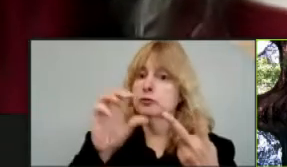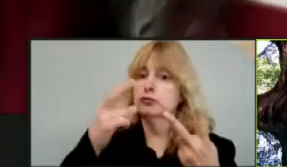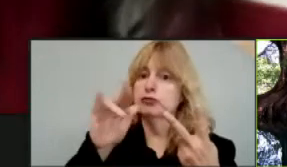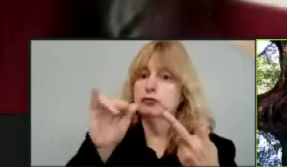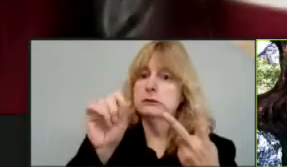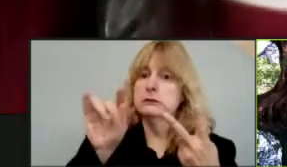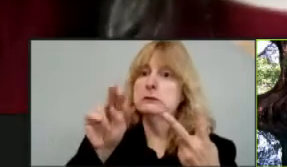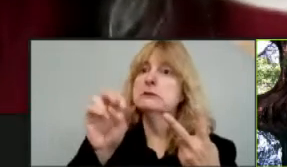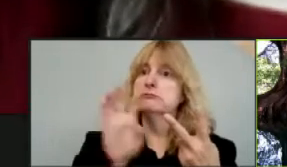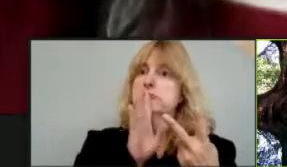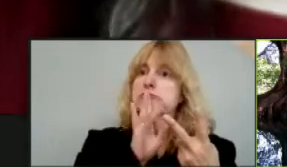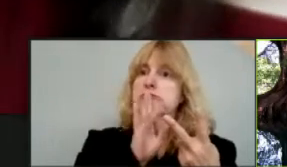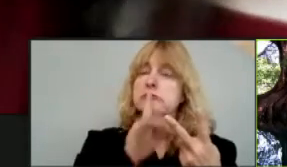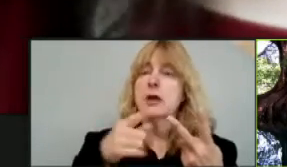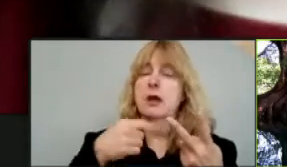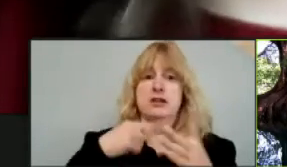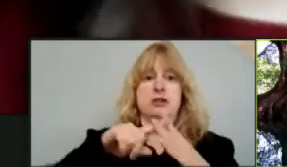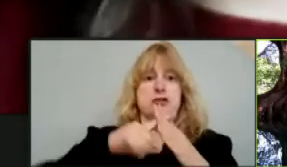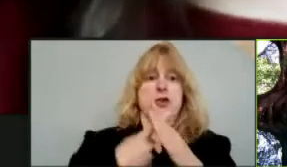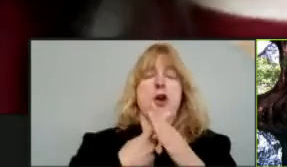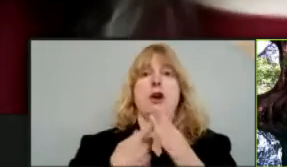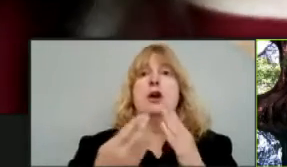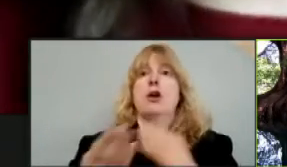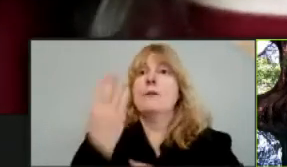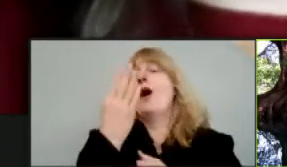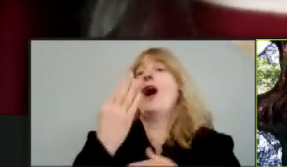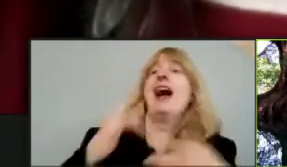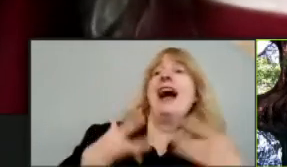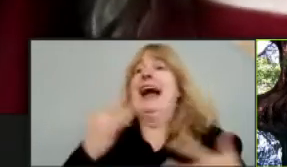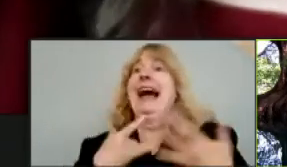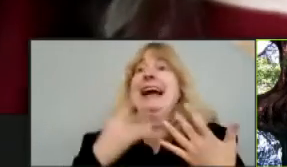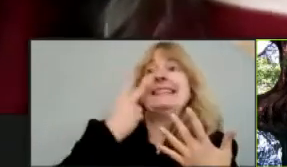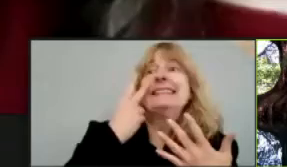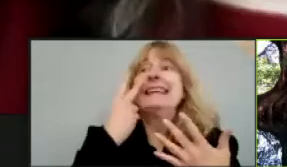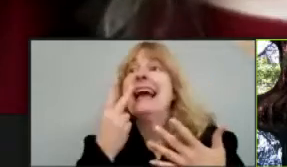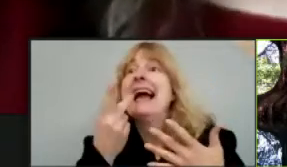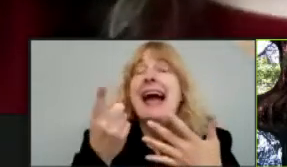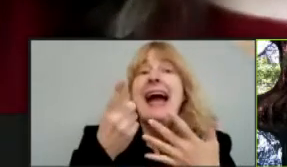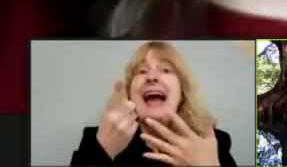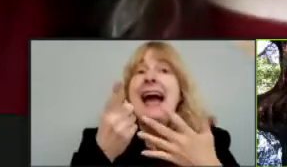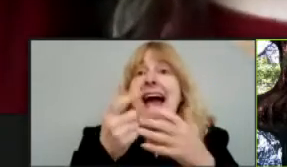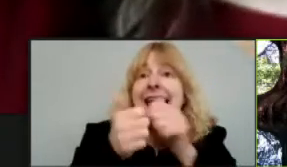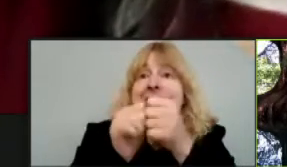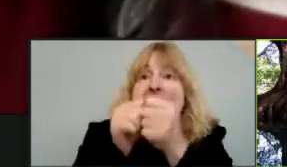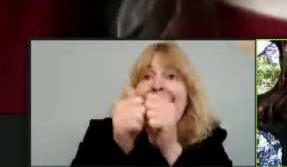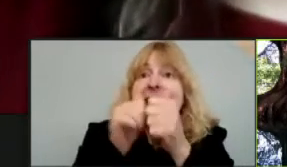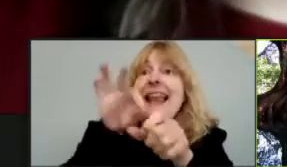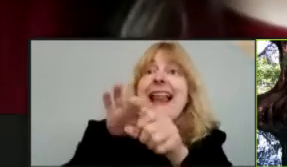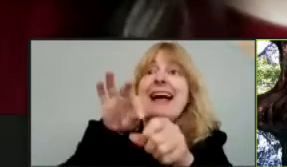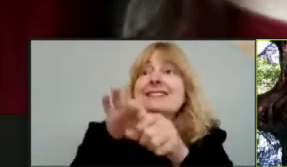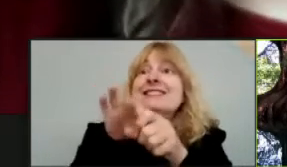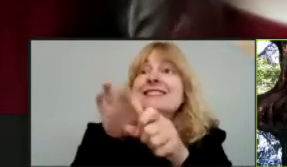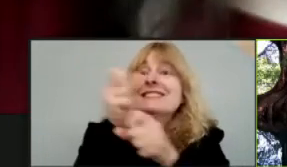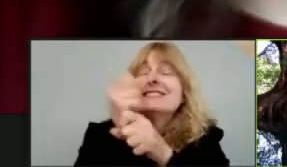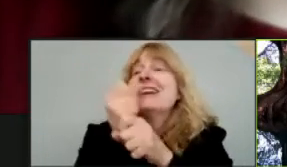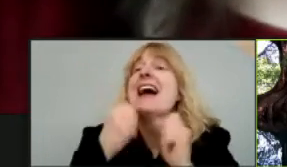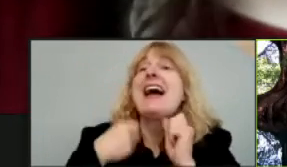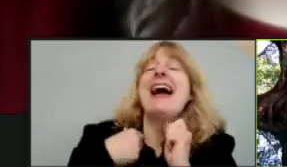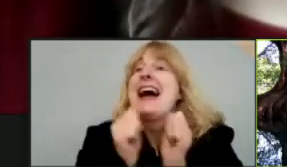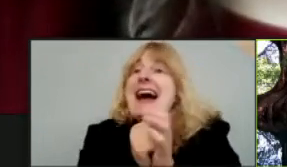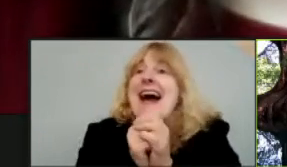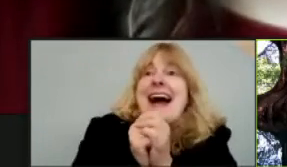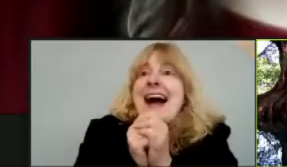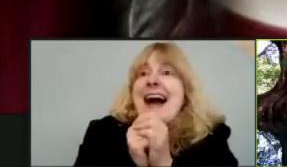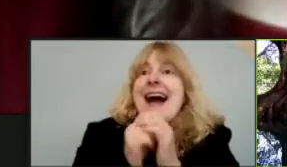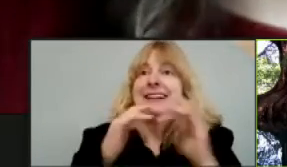day anxiously watching the outcome of the Georgia runoff elections in the morning, and I was so inspired by the resiliency and the courage of